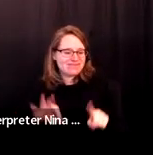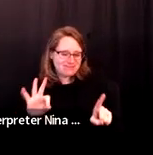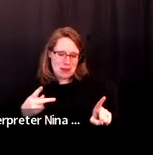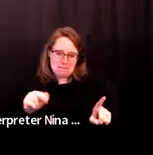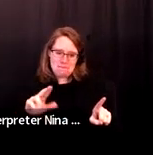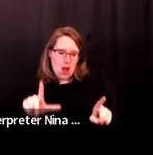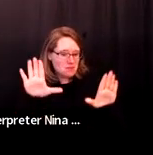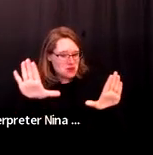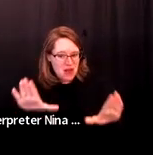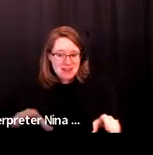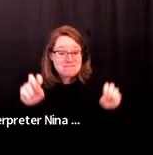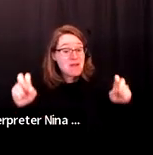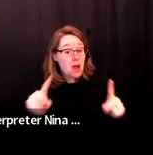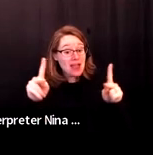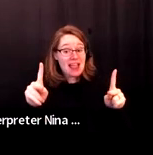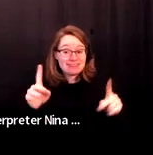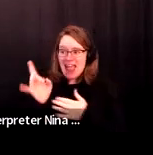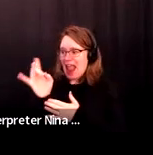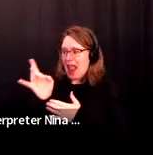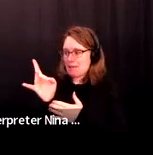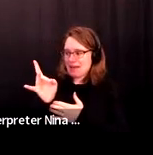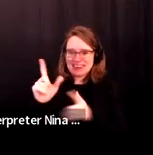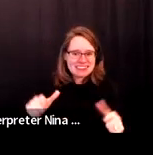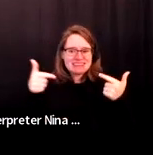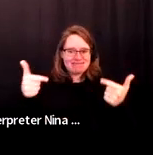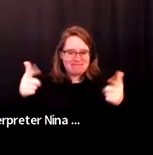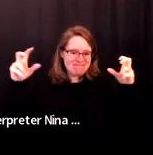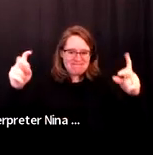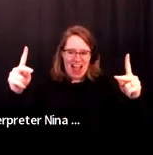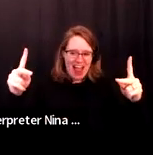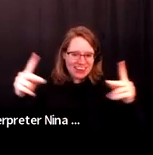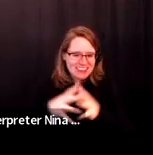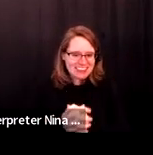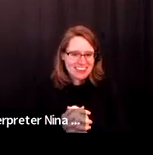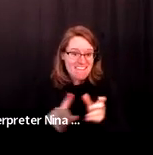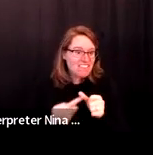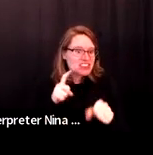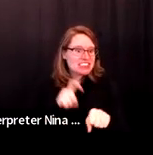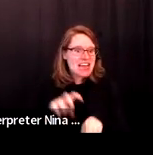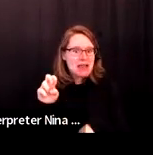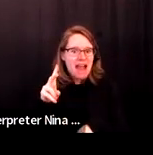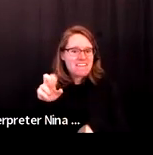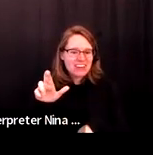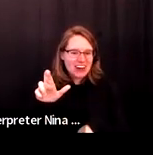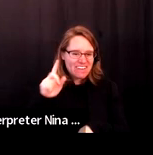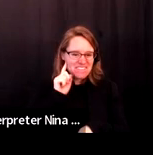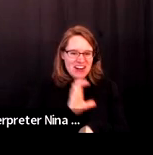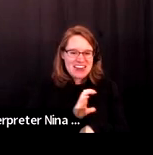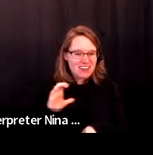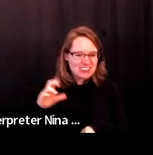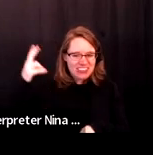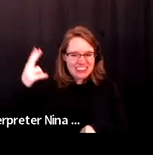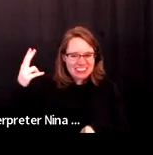All right. Well, we're going to give you 8 minutes of your life back for that might be a first in council history.